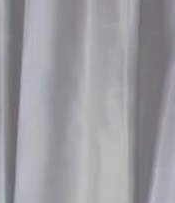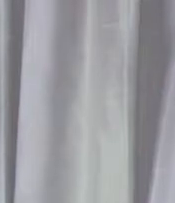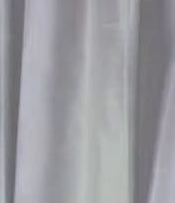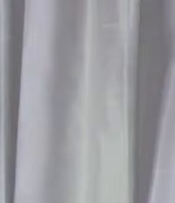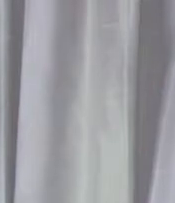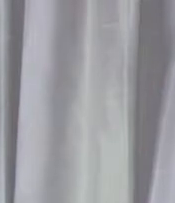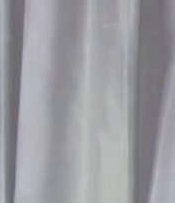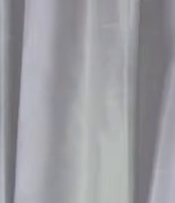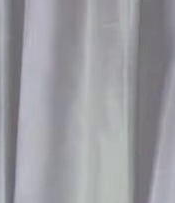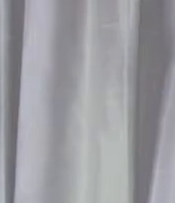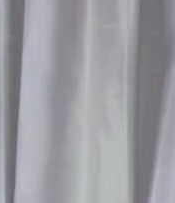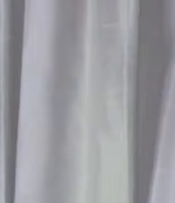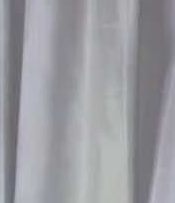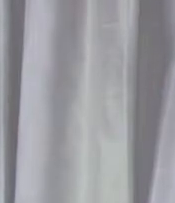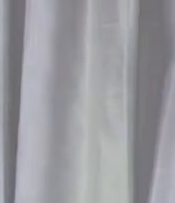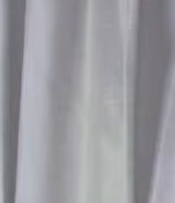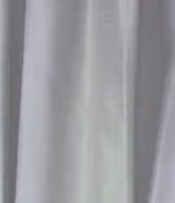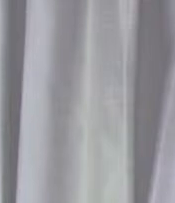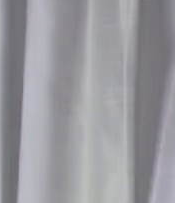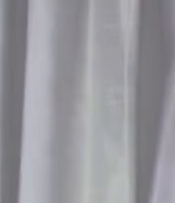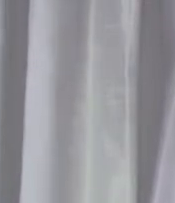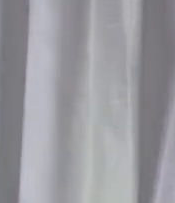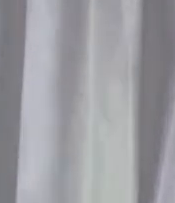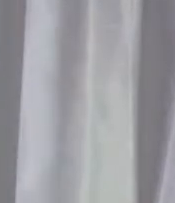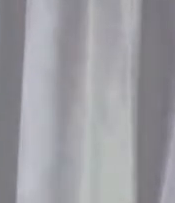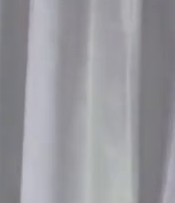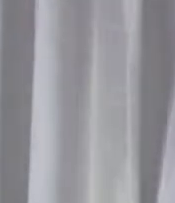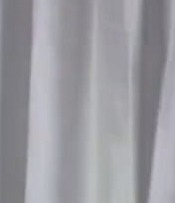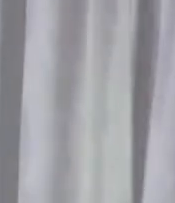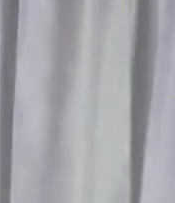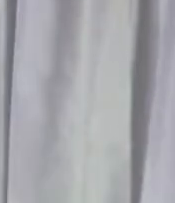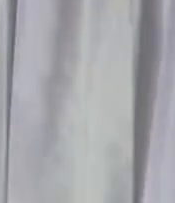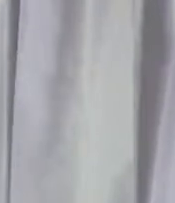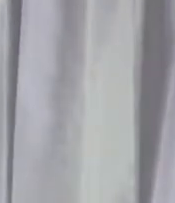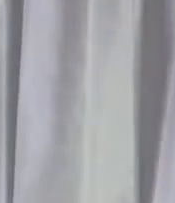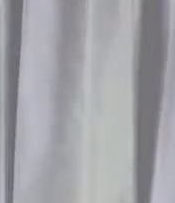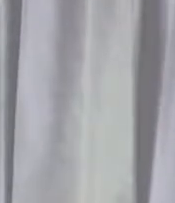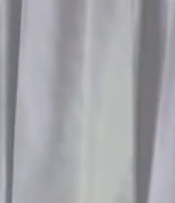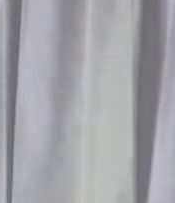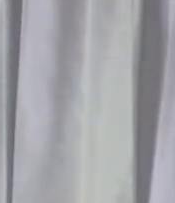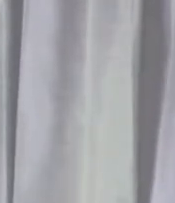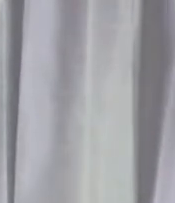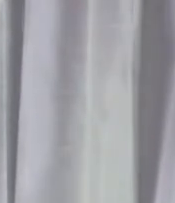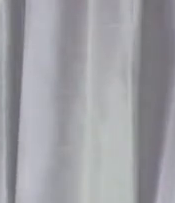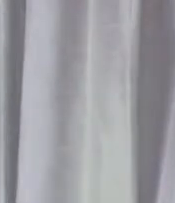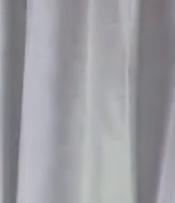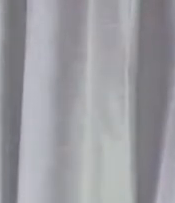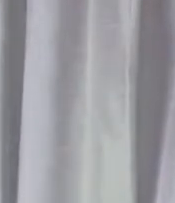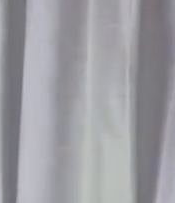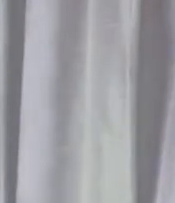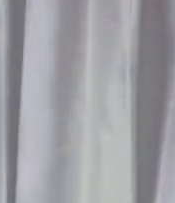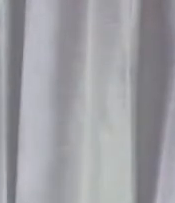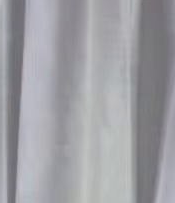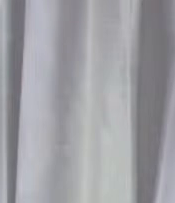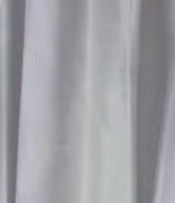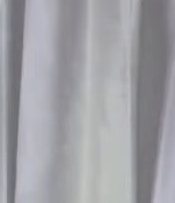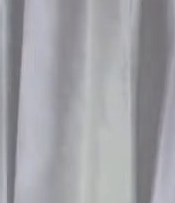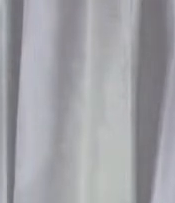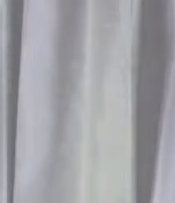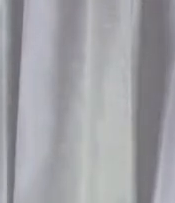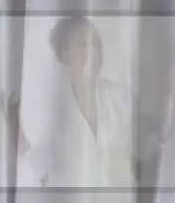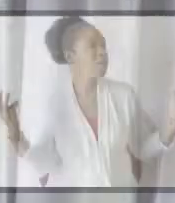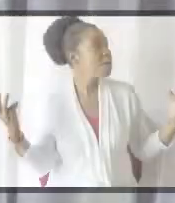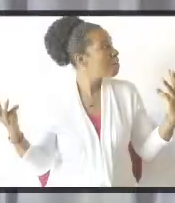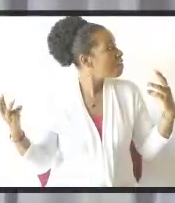hand. I have fought a good fight. I have